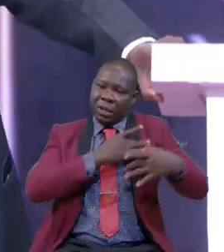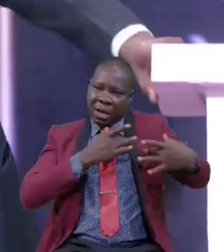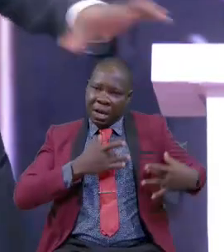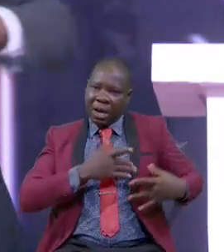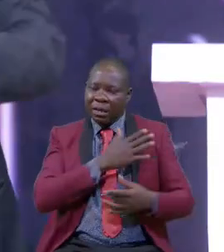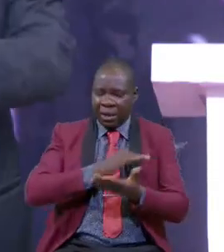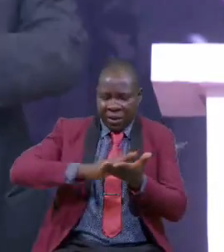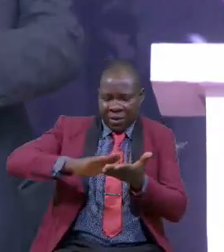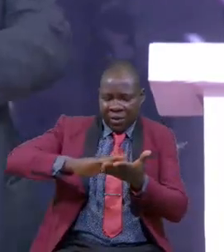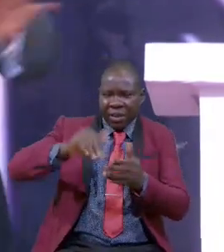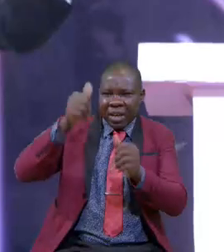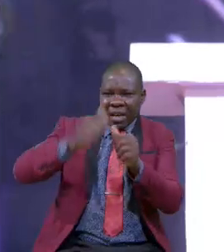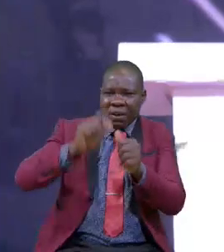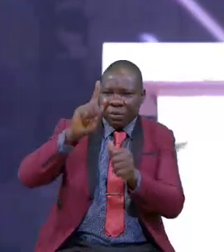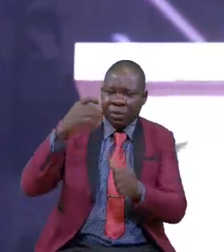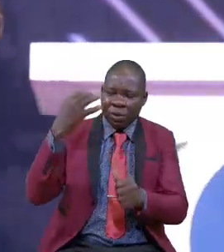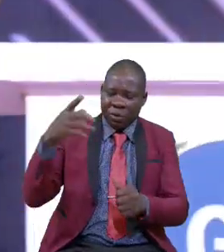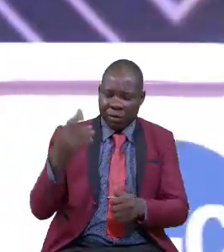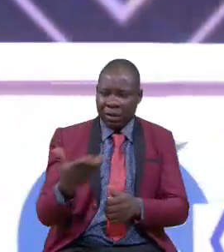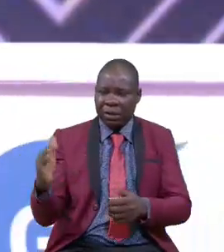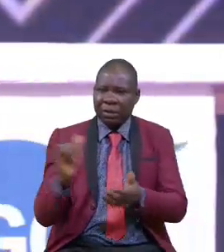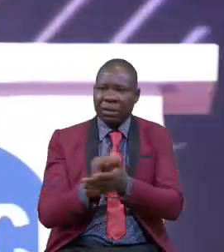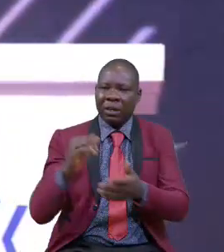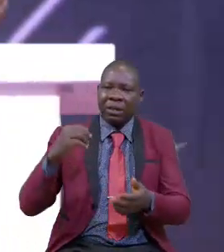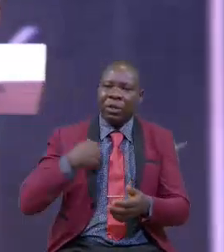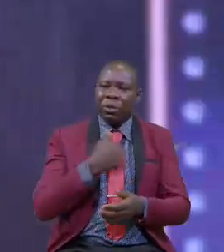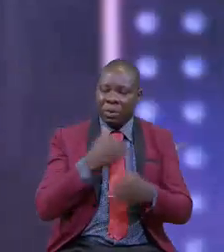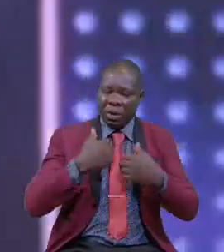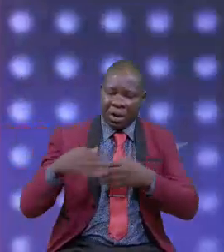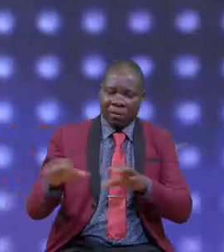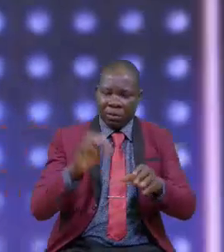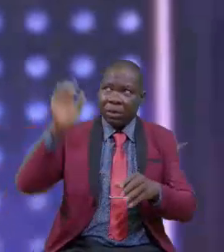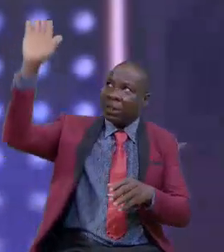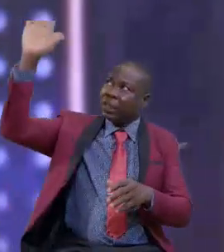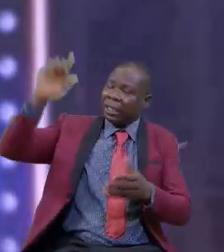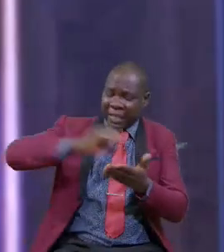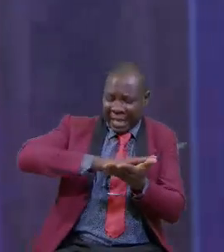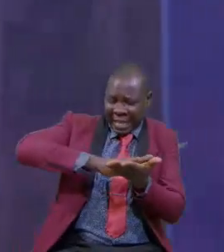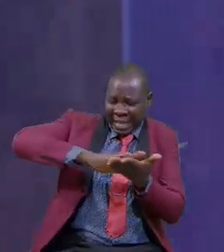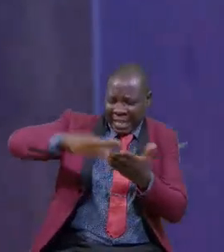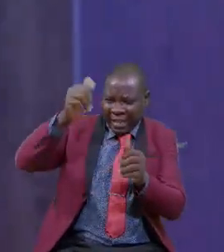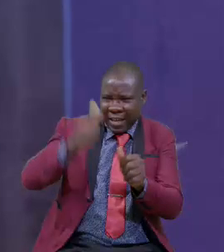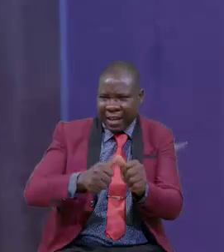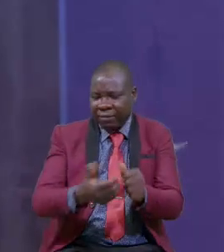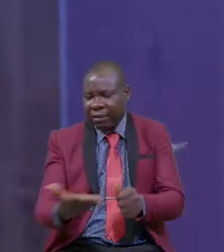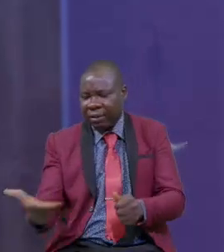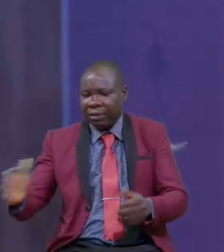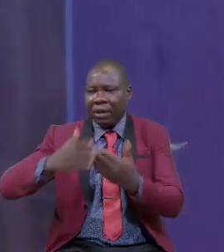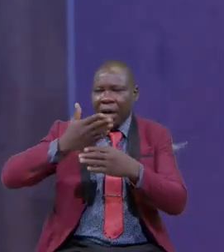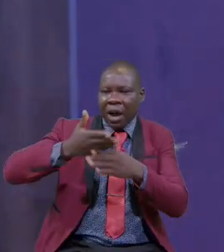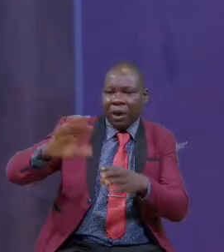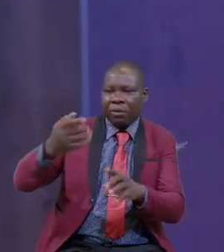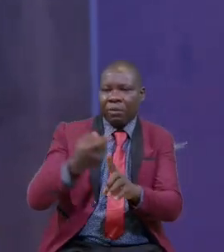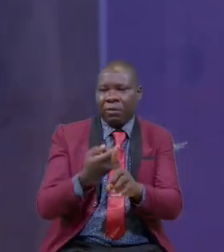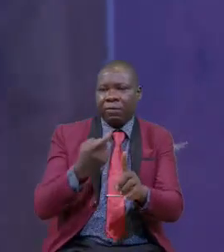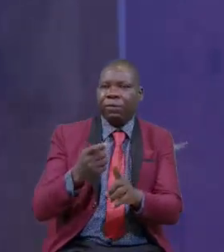done, of the things we've done. He clears everyone, everything away from His